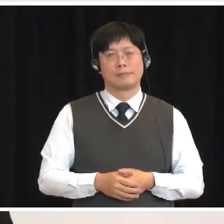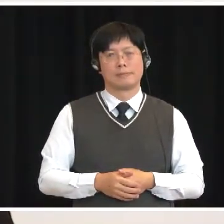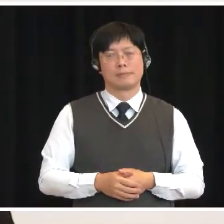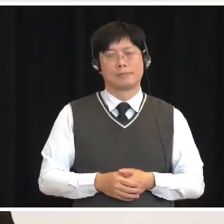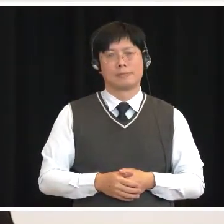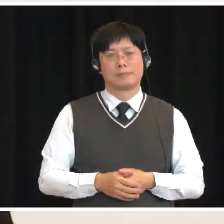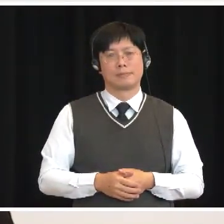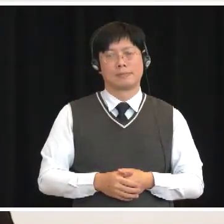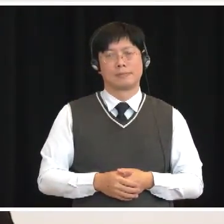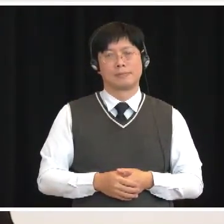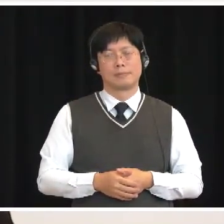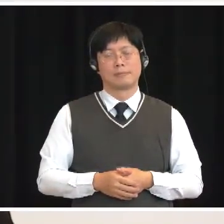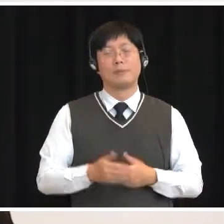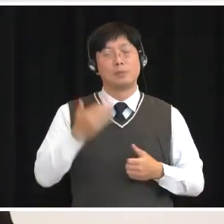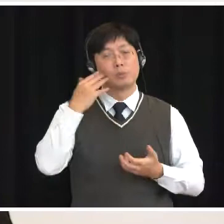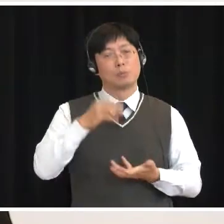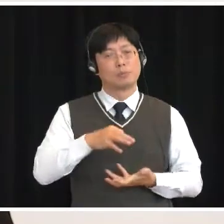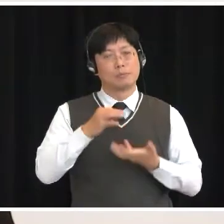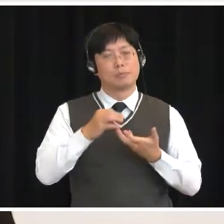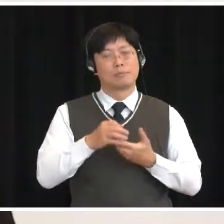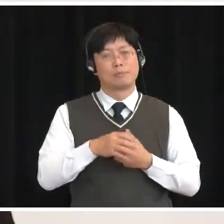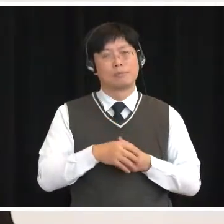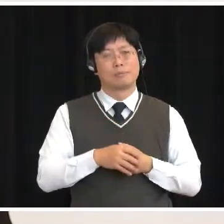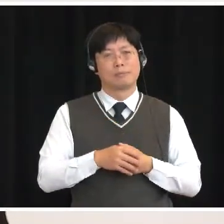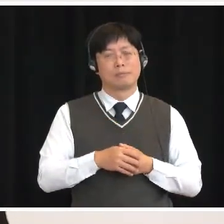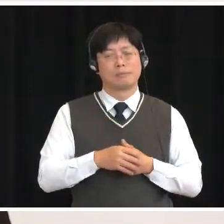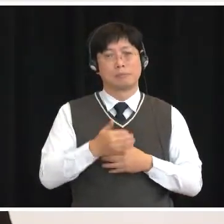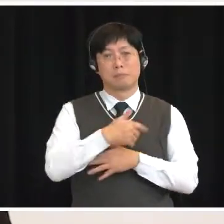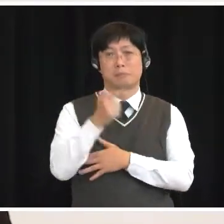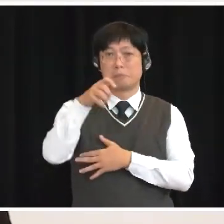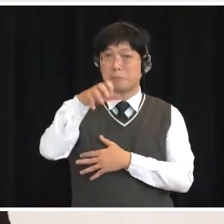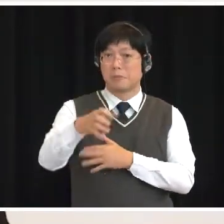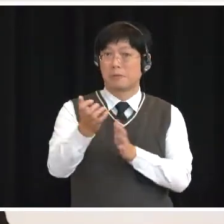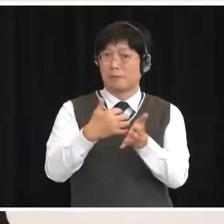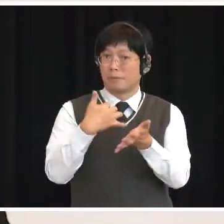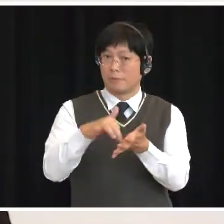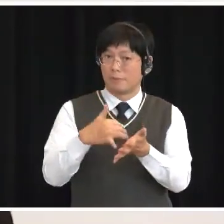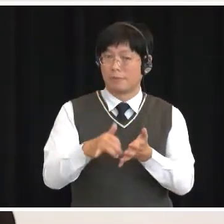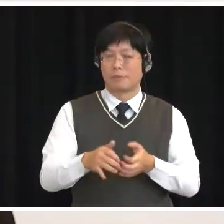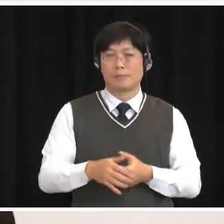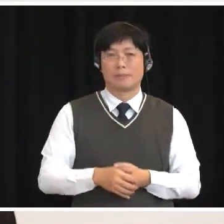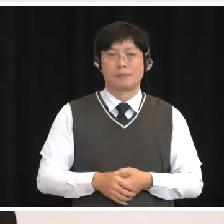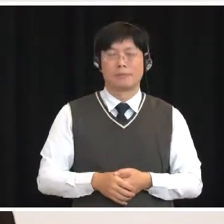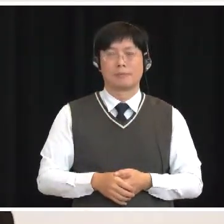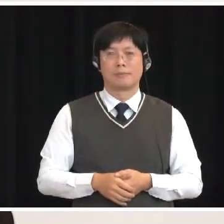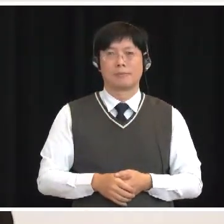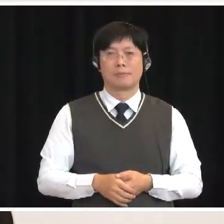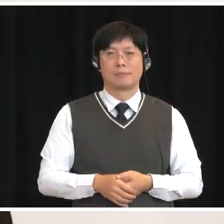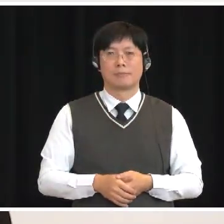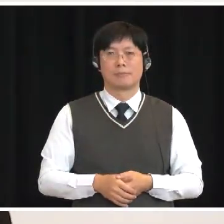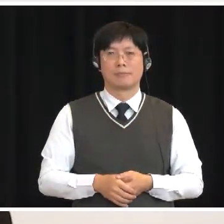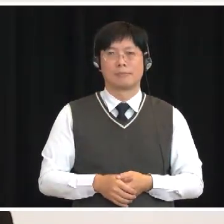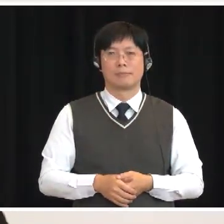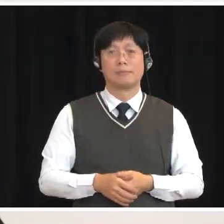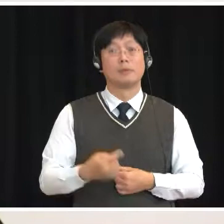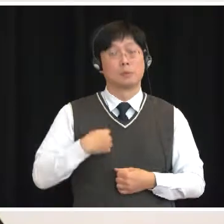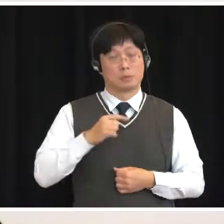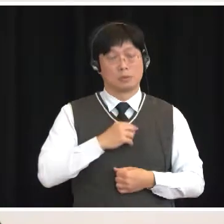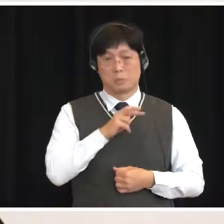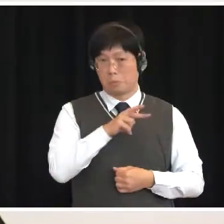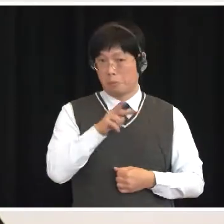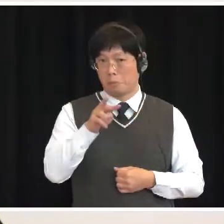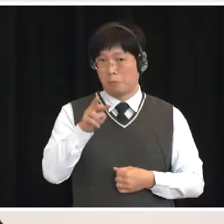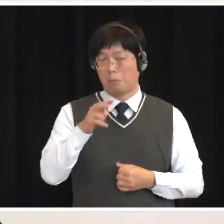budgets to the remote area, the question is whether I understand there is a plan to close the